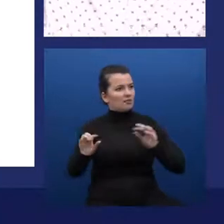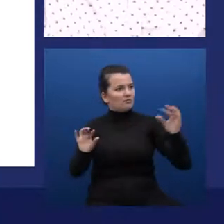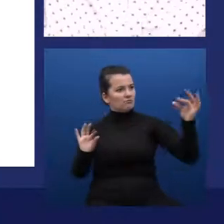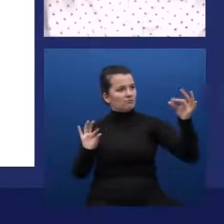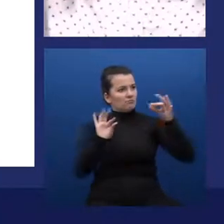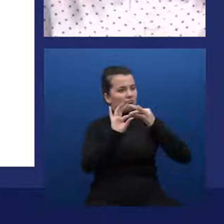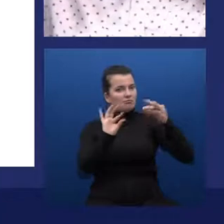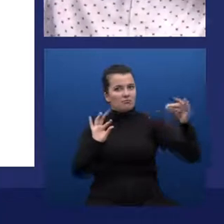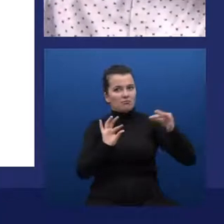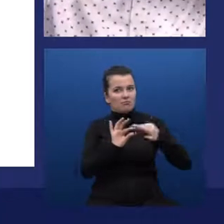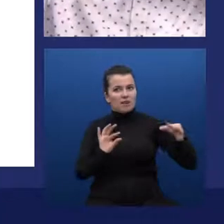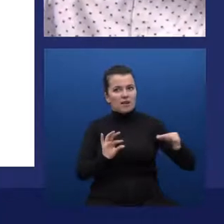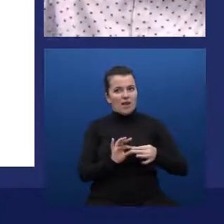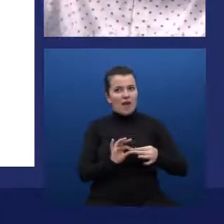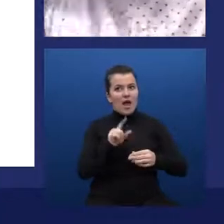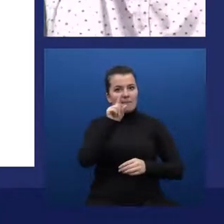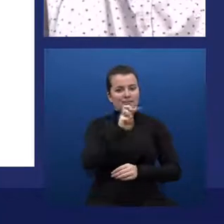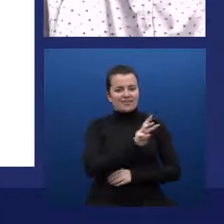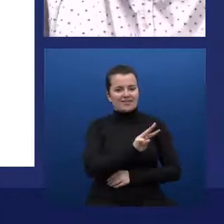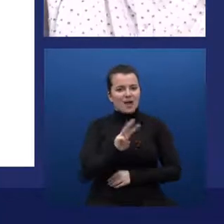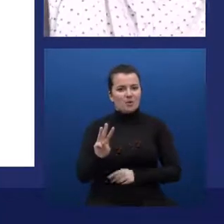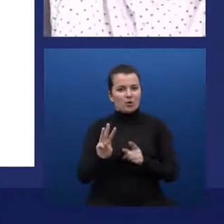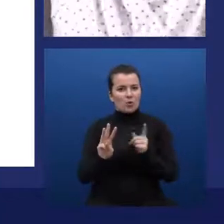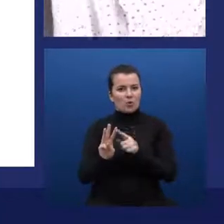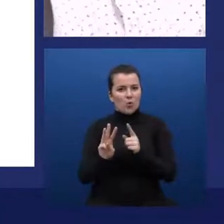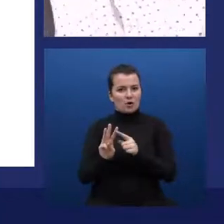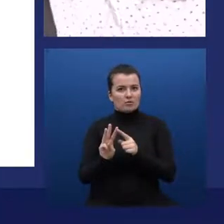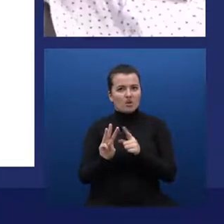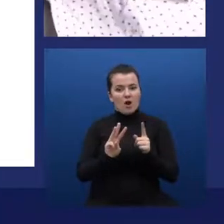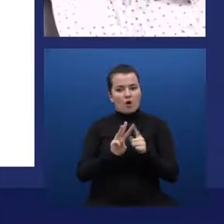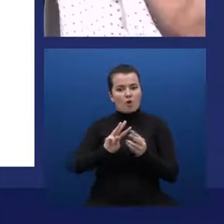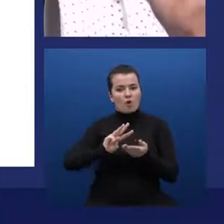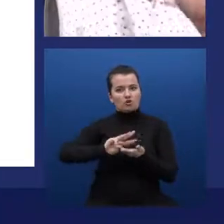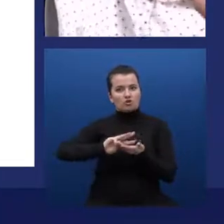space, right? The W, what it does is it makes a